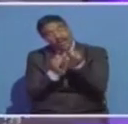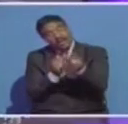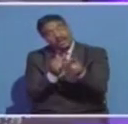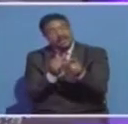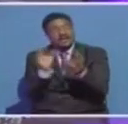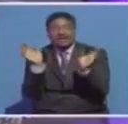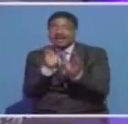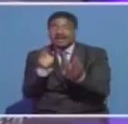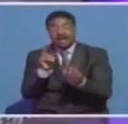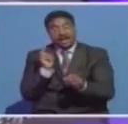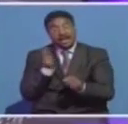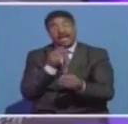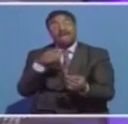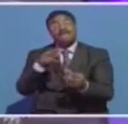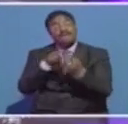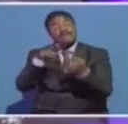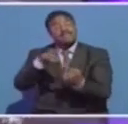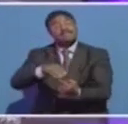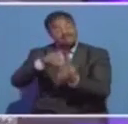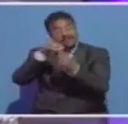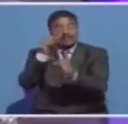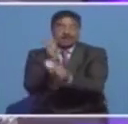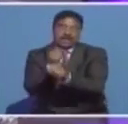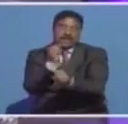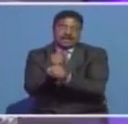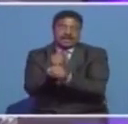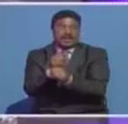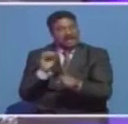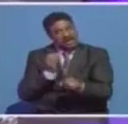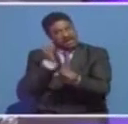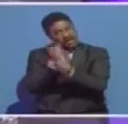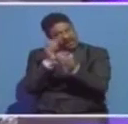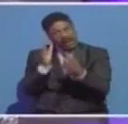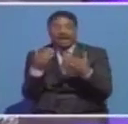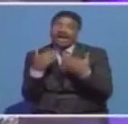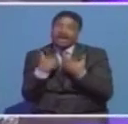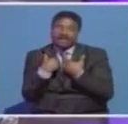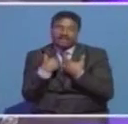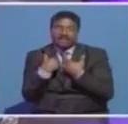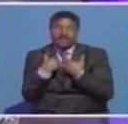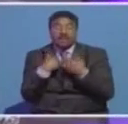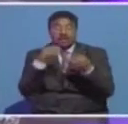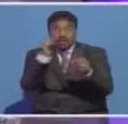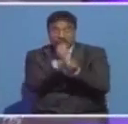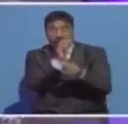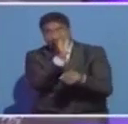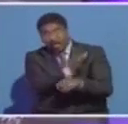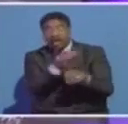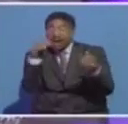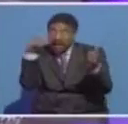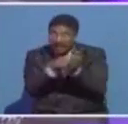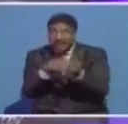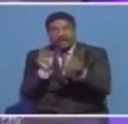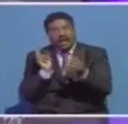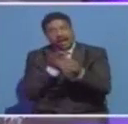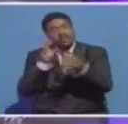very, very specific terms of reference. We have our own work that we do. But in addition to that, we have this coordinating